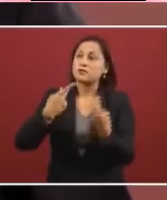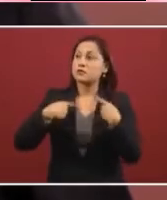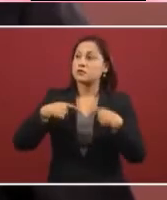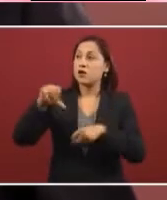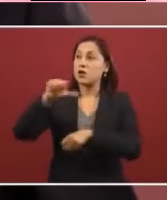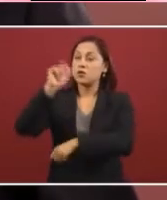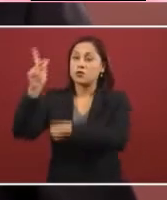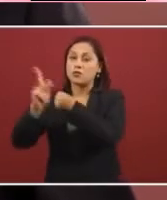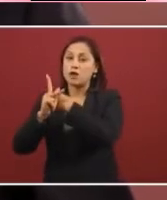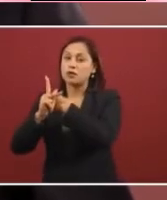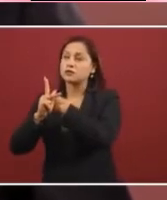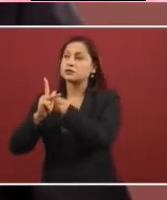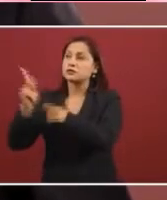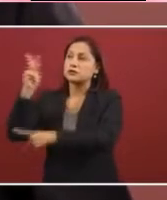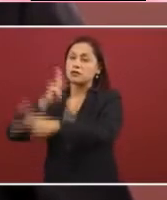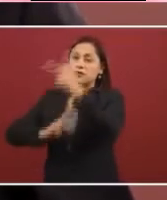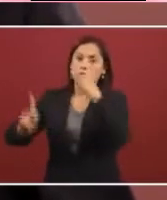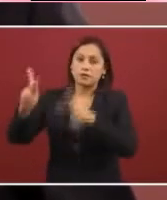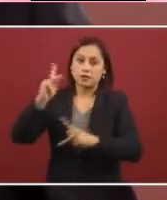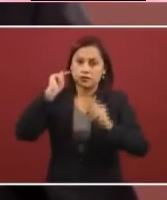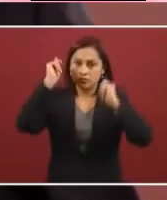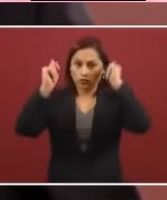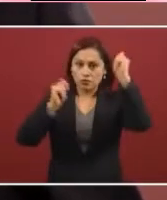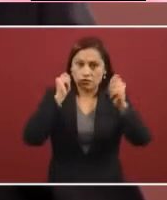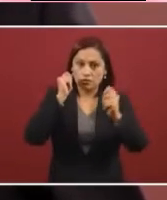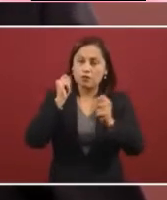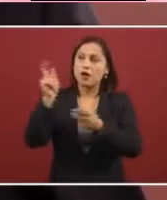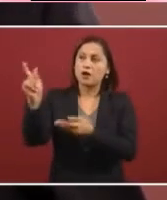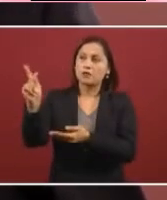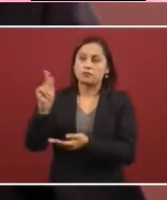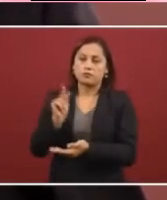and they were charging taxes to tourists,